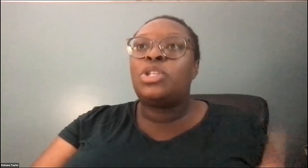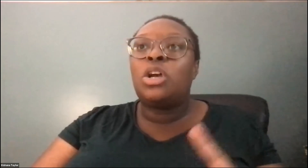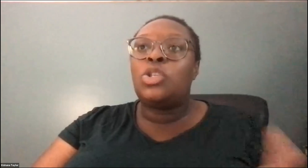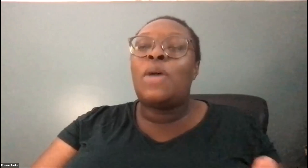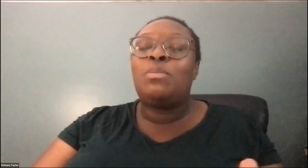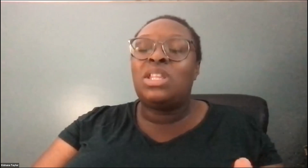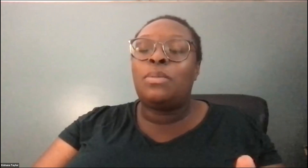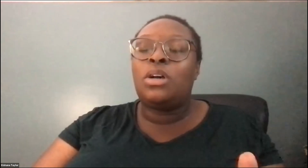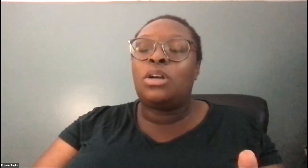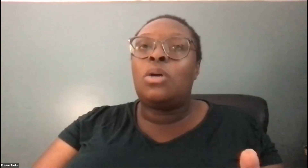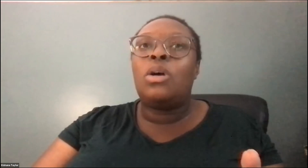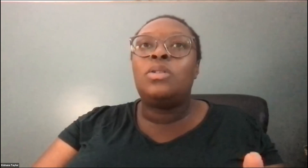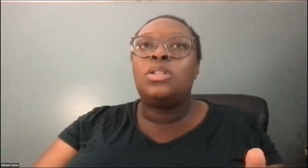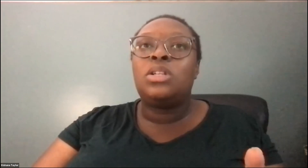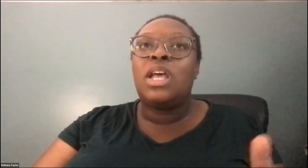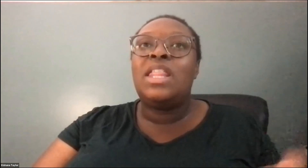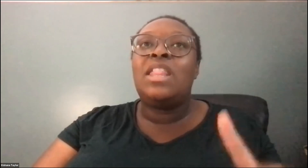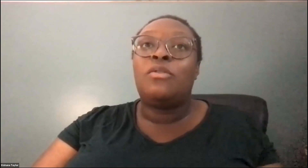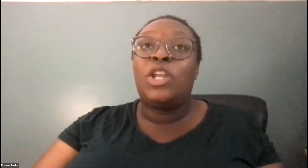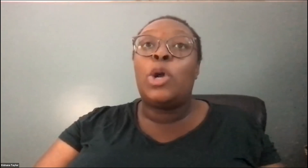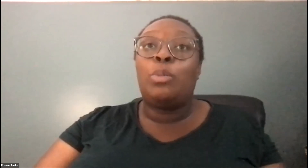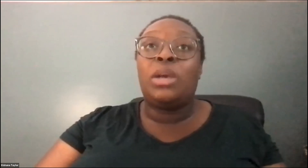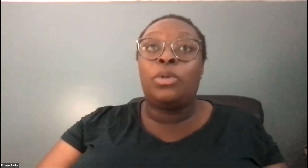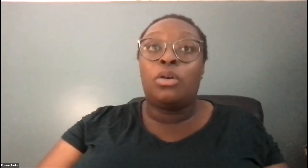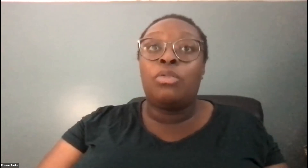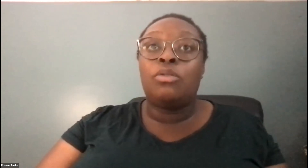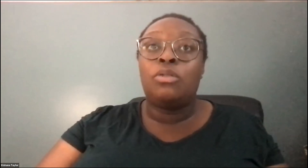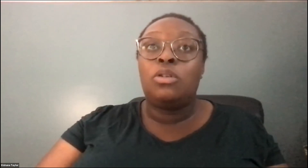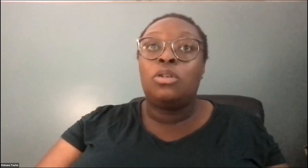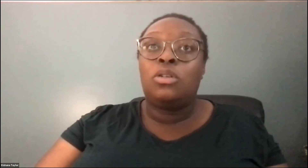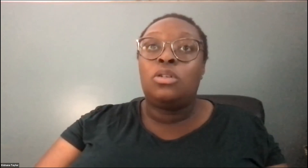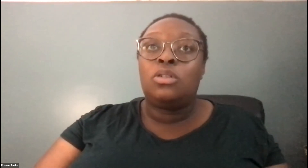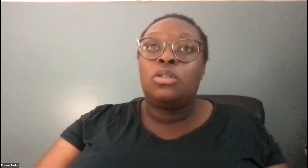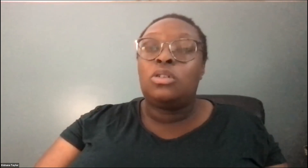each person goes, you have to make them a co-host, and then their video will be able to go through.